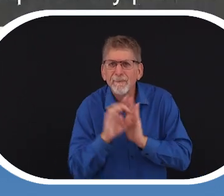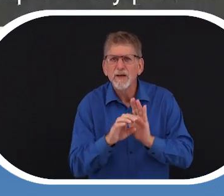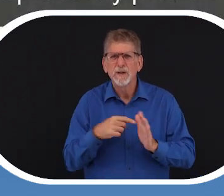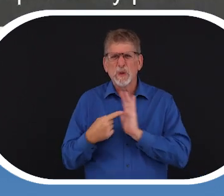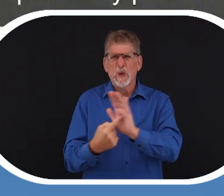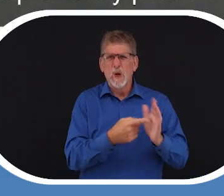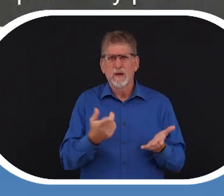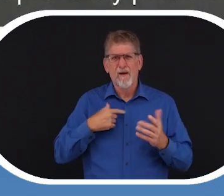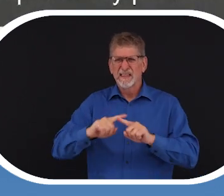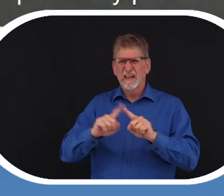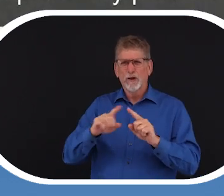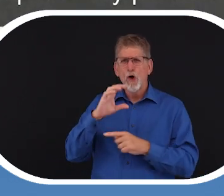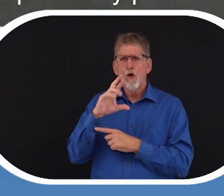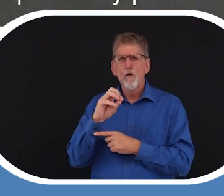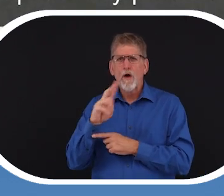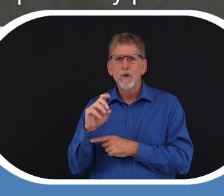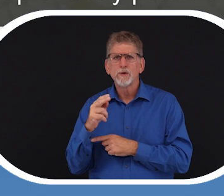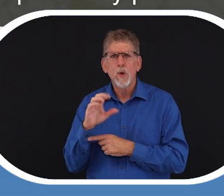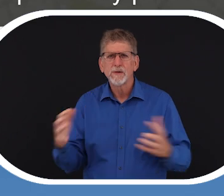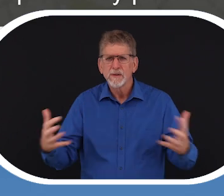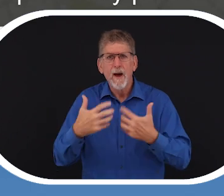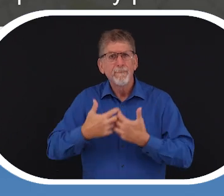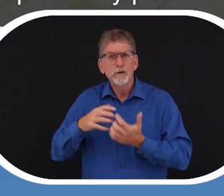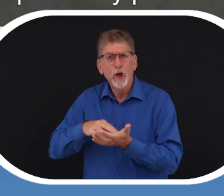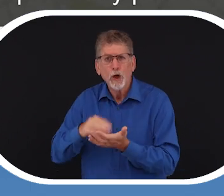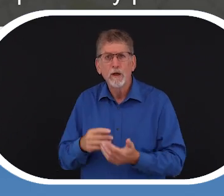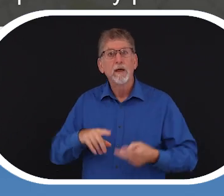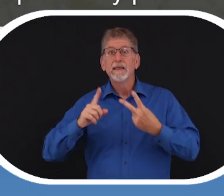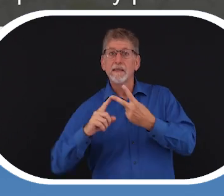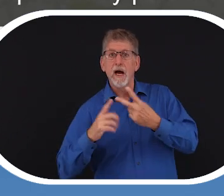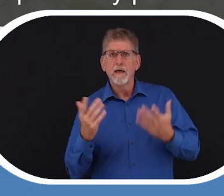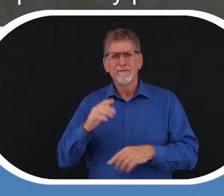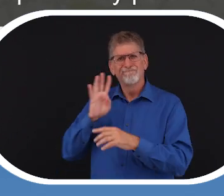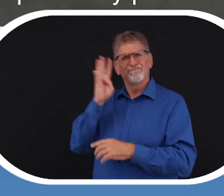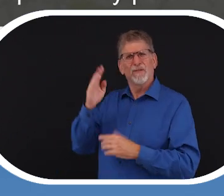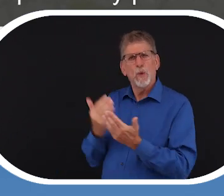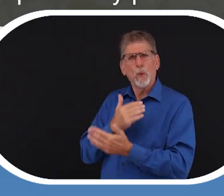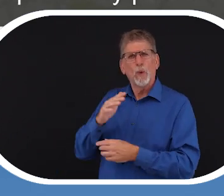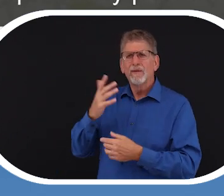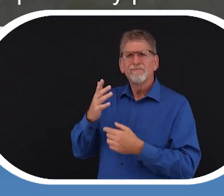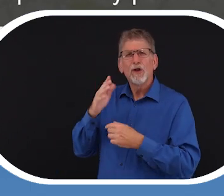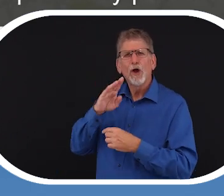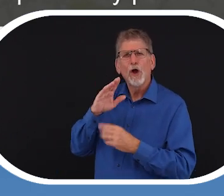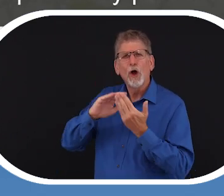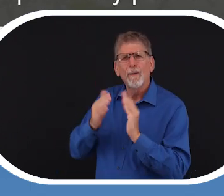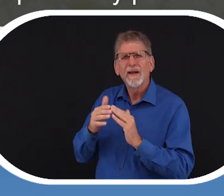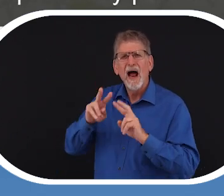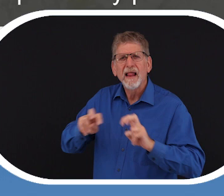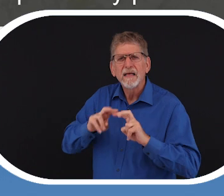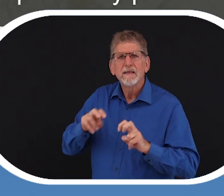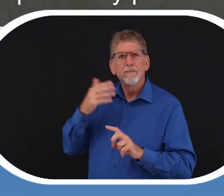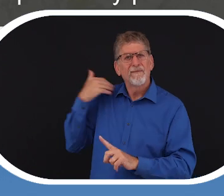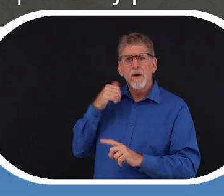second, to create new urban analytics not previously possible. For example, in a beta version of our tool Access Score, which I'm showing